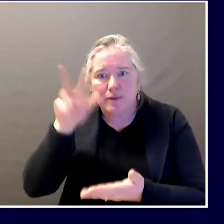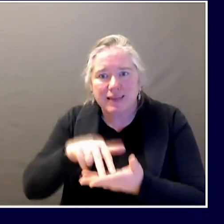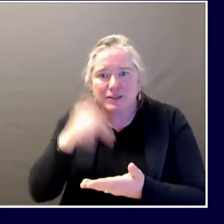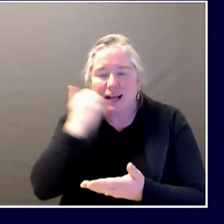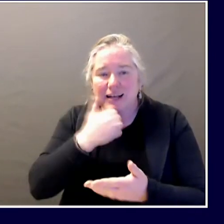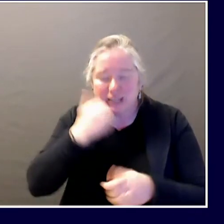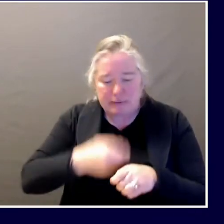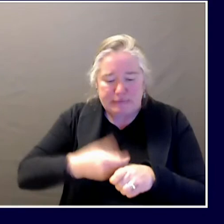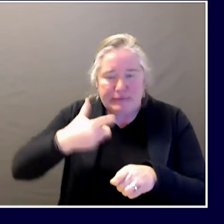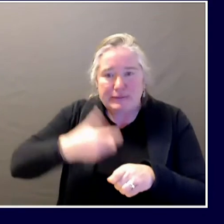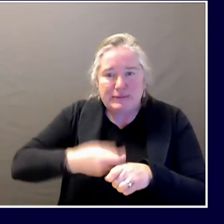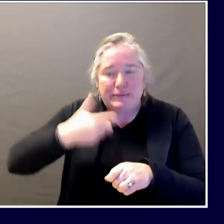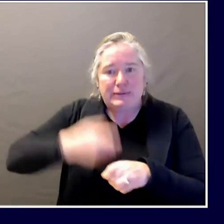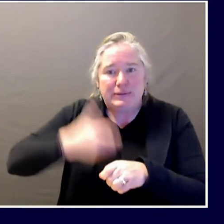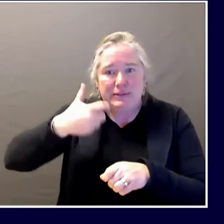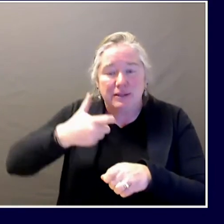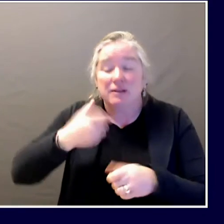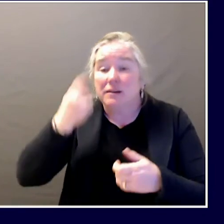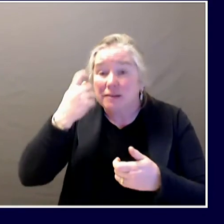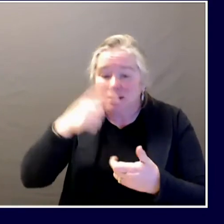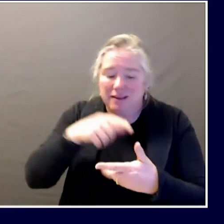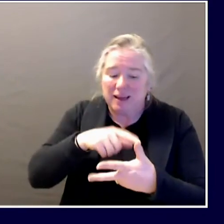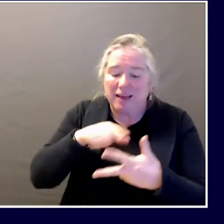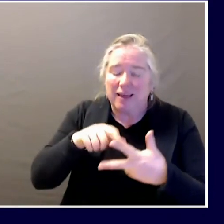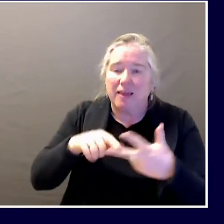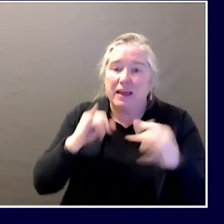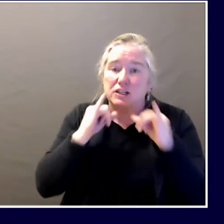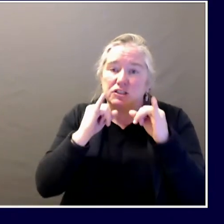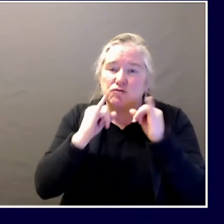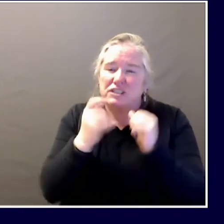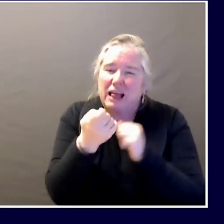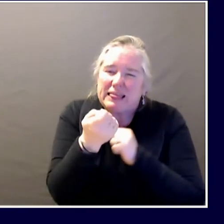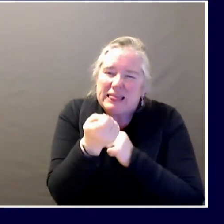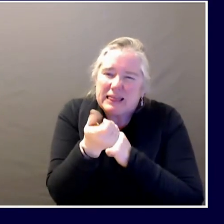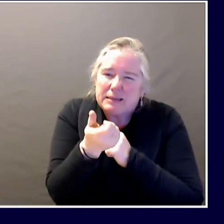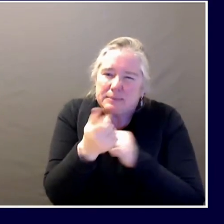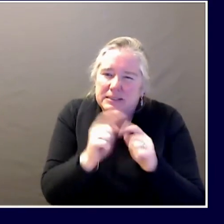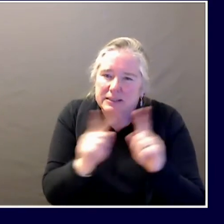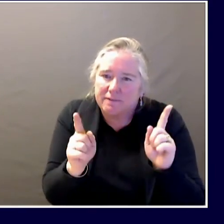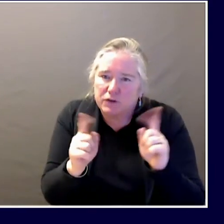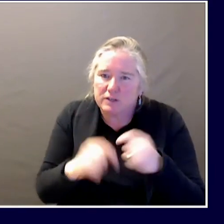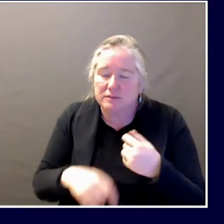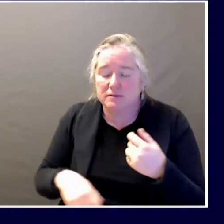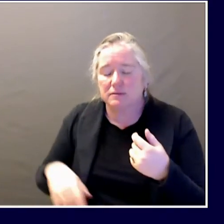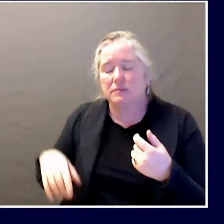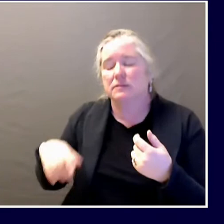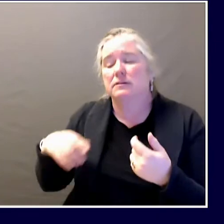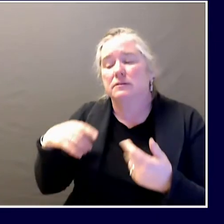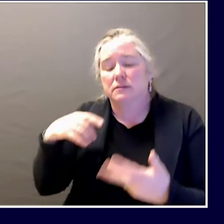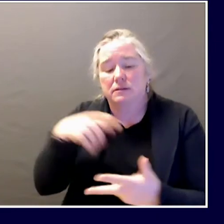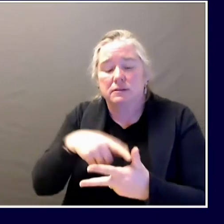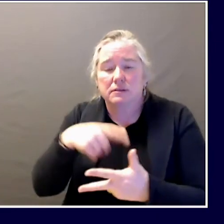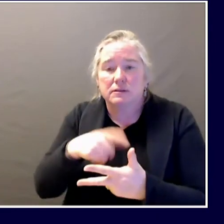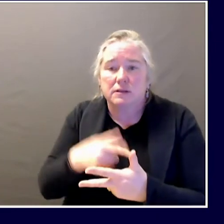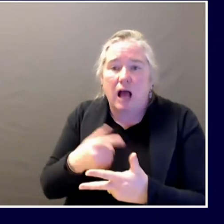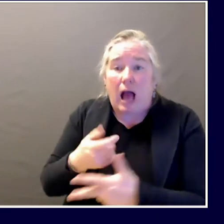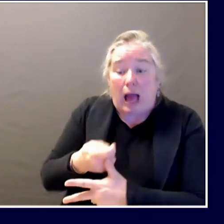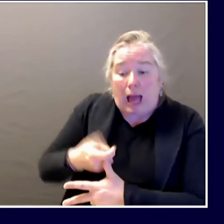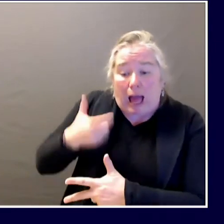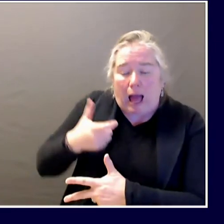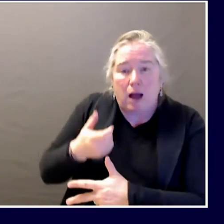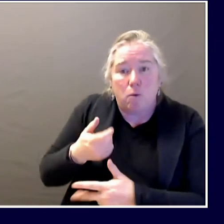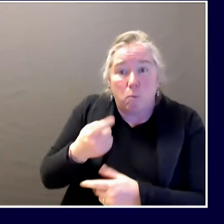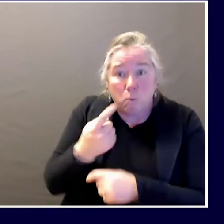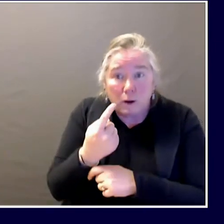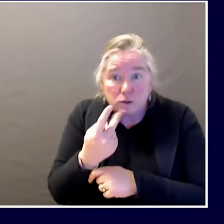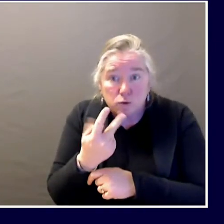has slightly different instructions on how you draw it up, how many hours you've got, how it's got to be stored. And what pharmacists across the